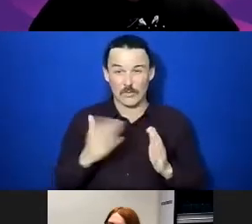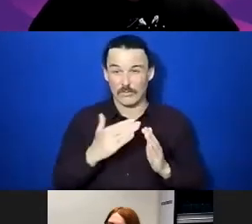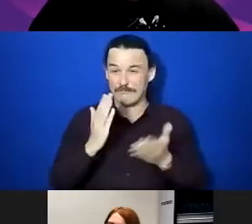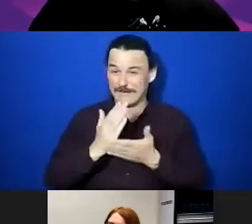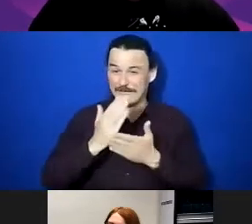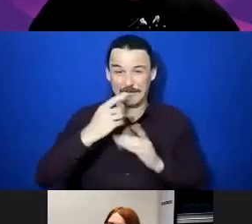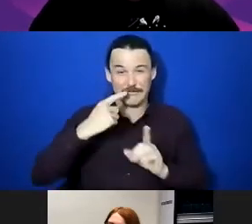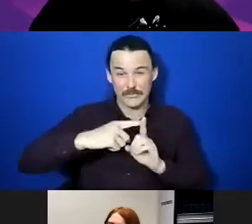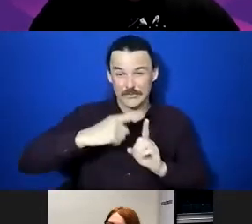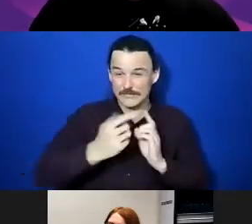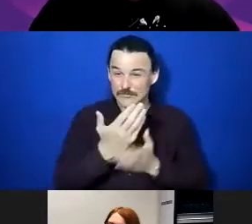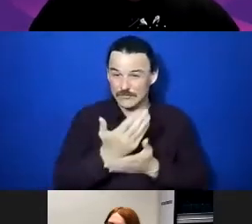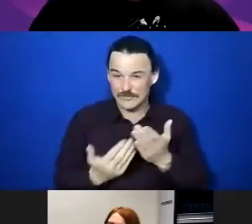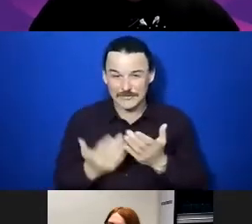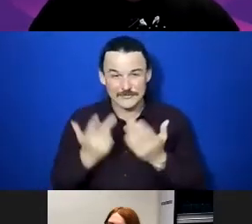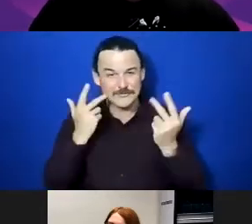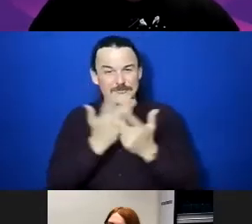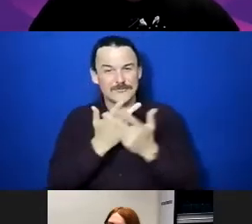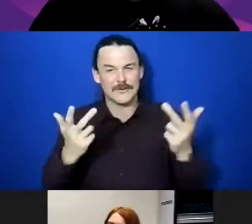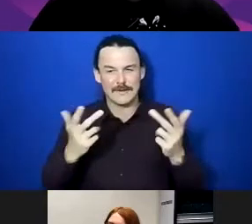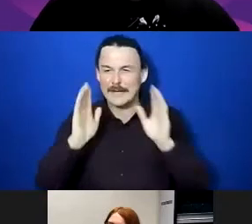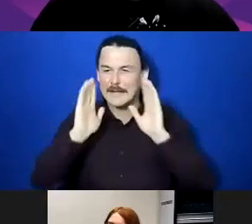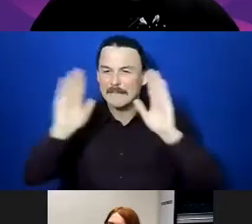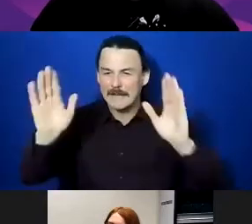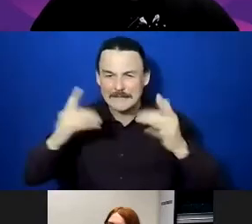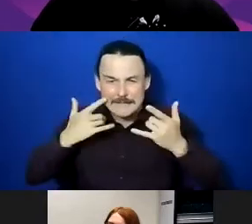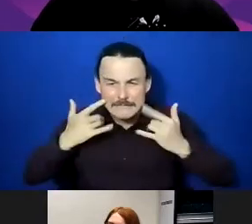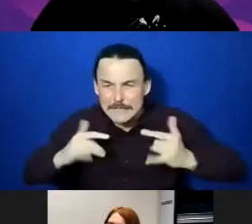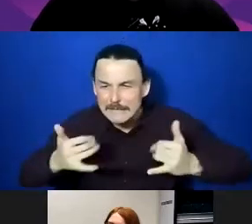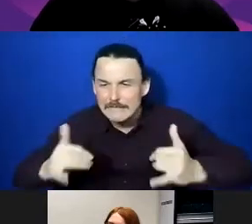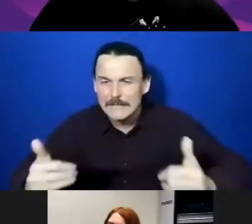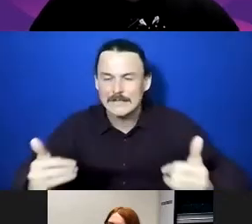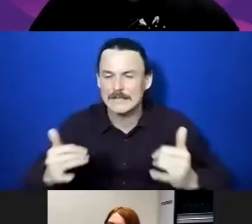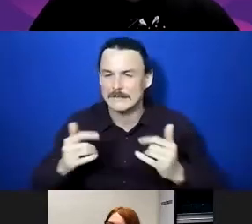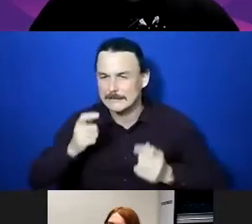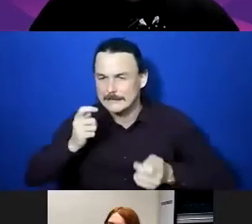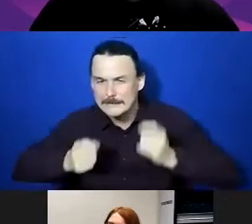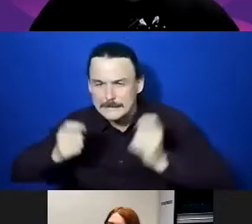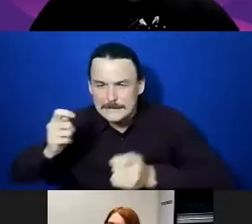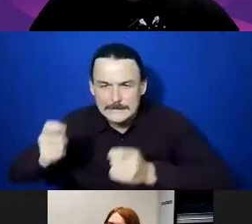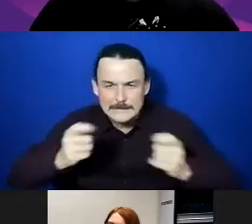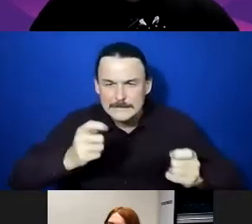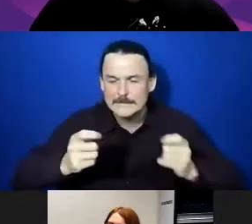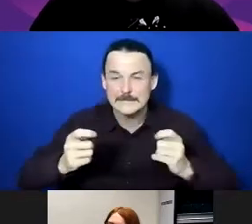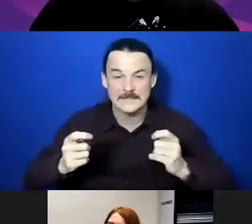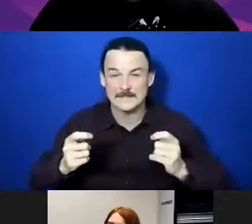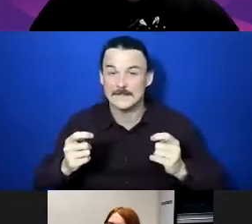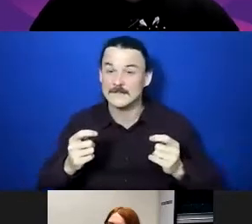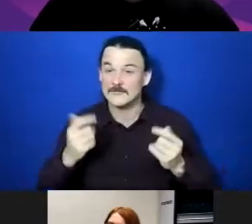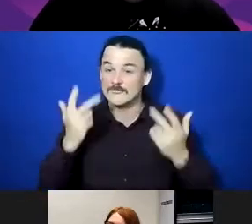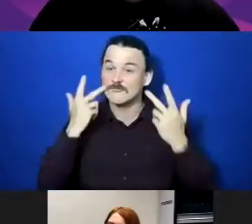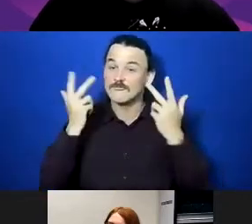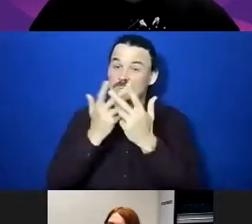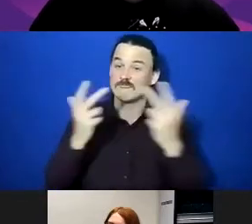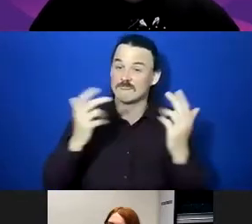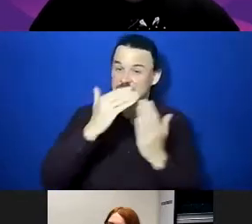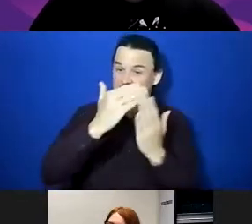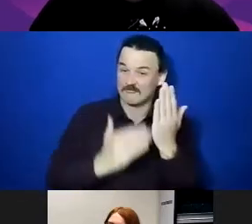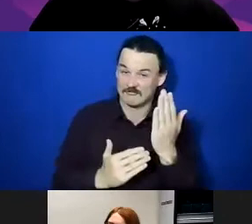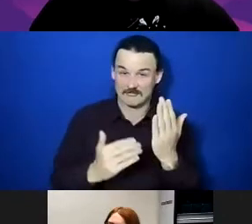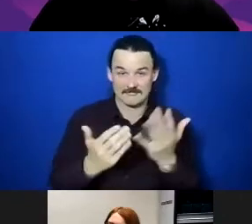experimentation and the development of different agents in the hopes that there might one day be an option for a painless